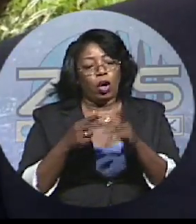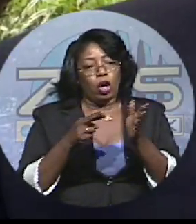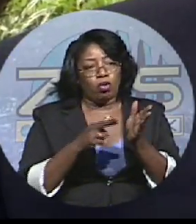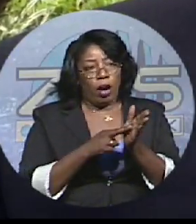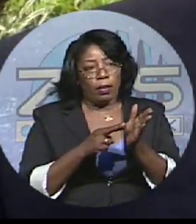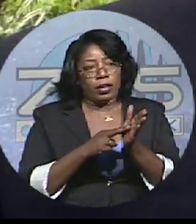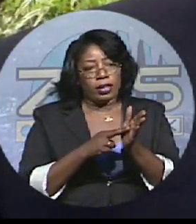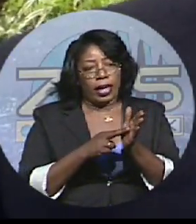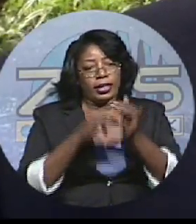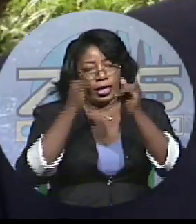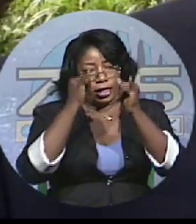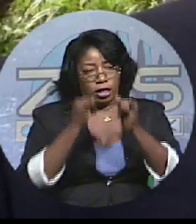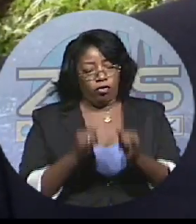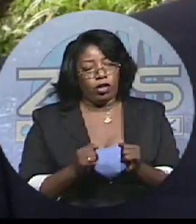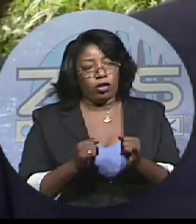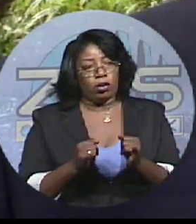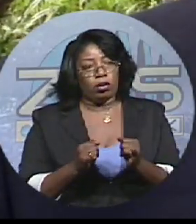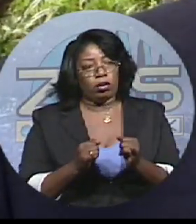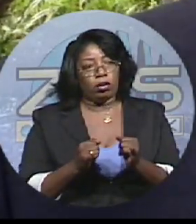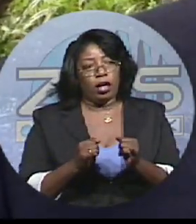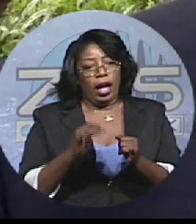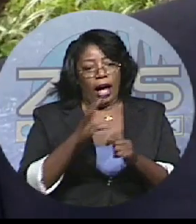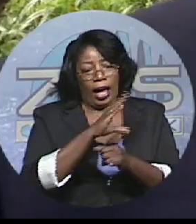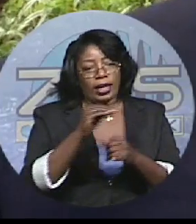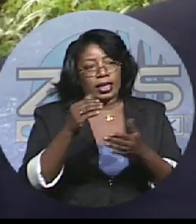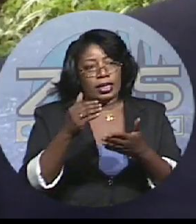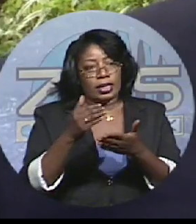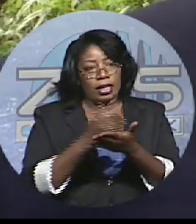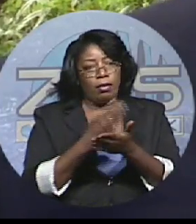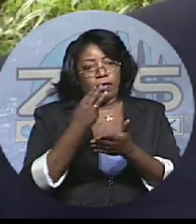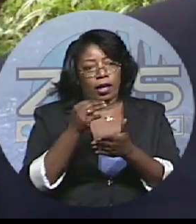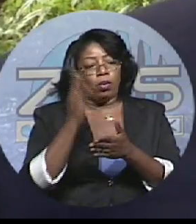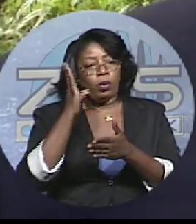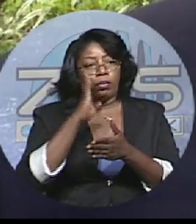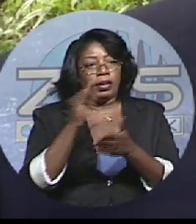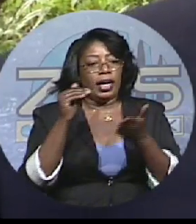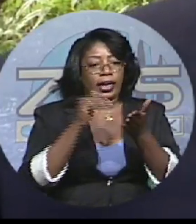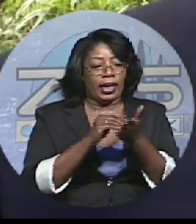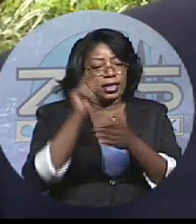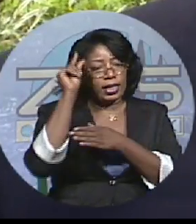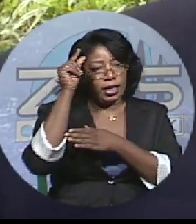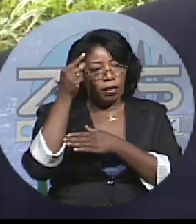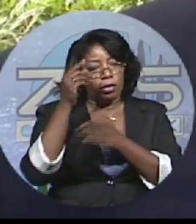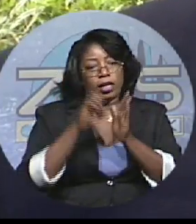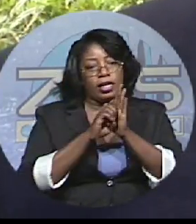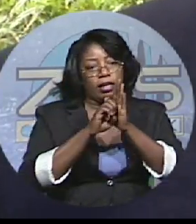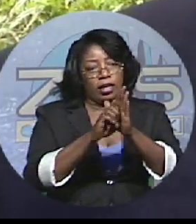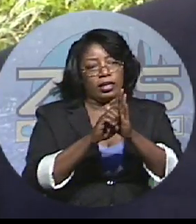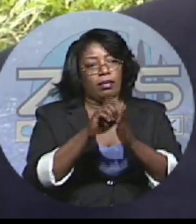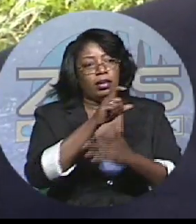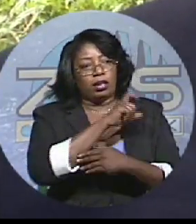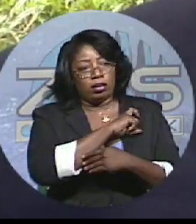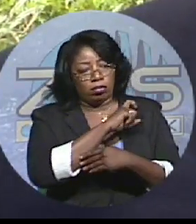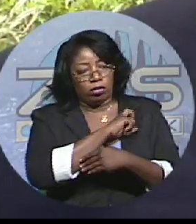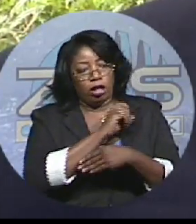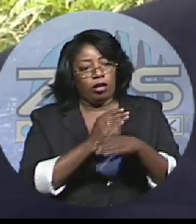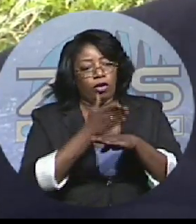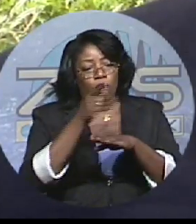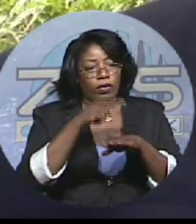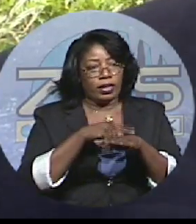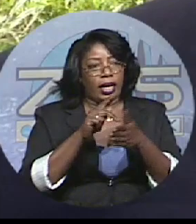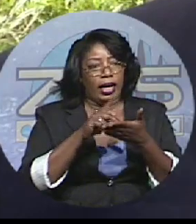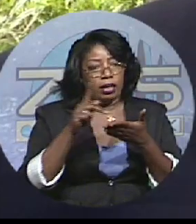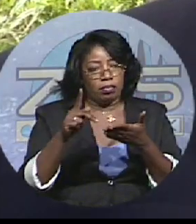represent individuals, and I have no doubt that some of them will be against the government. So, for instance, the police overtime case is